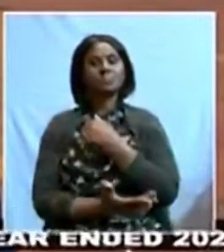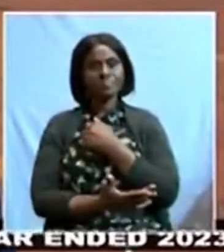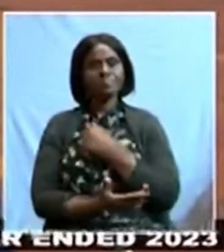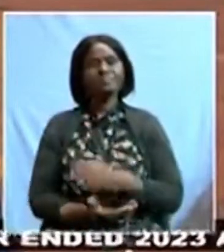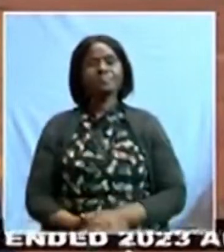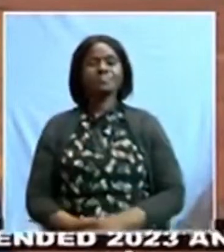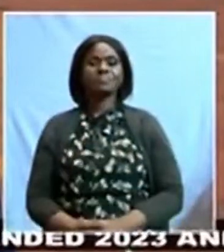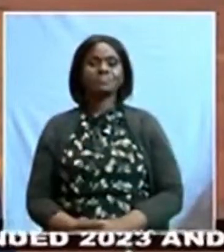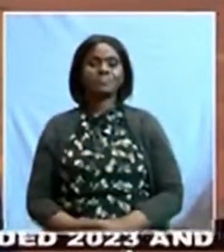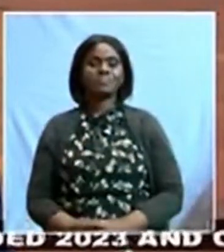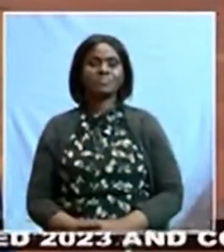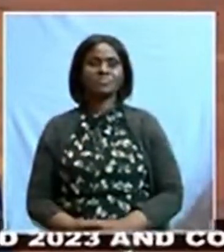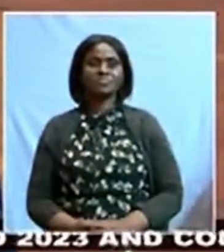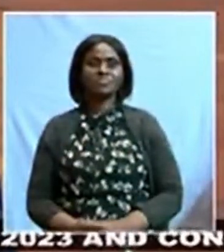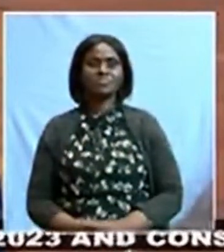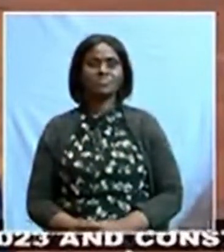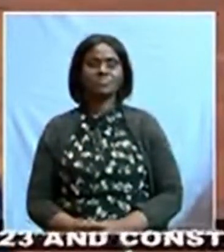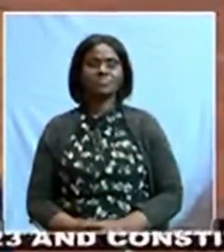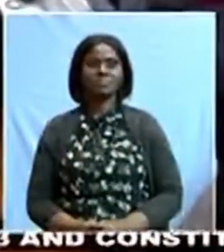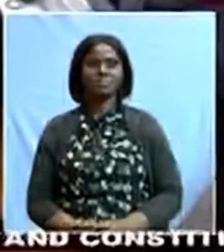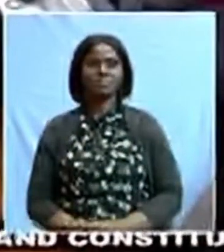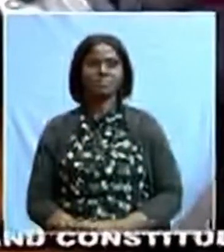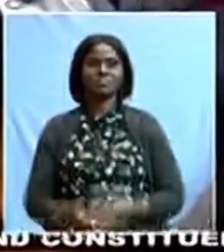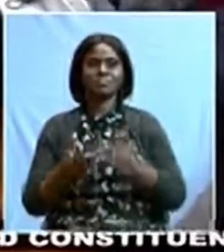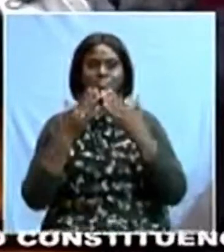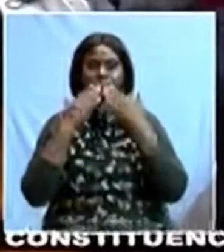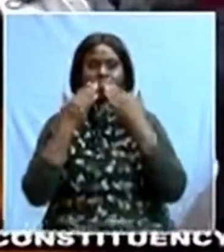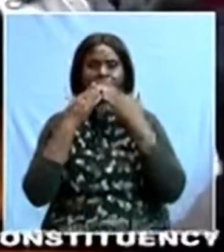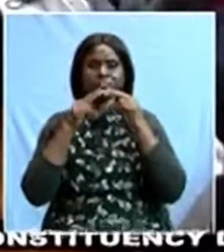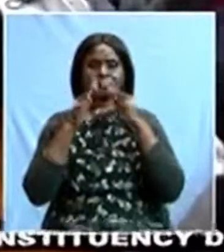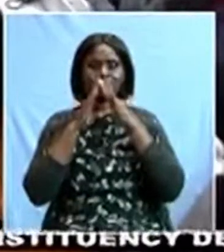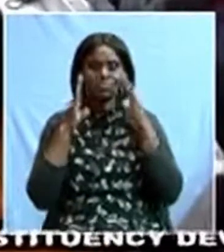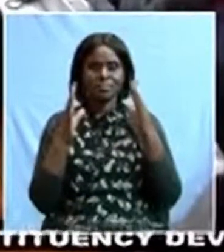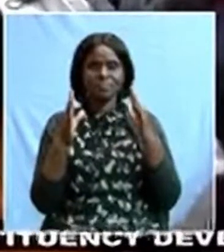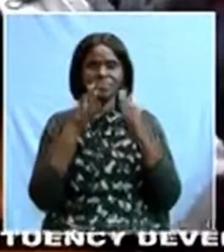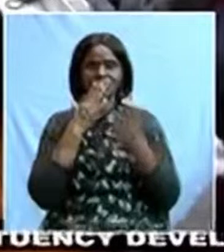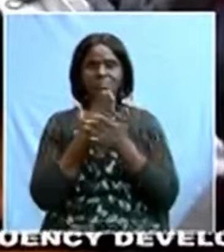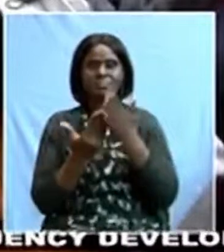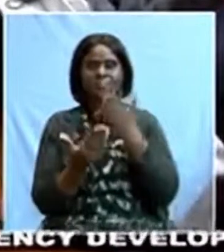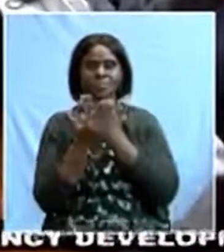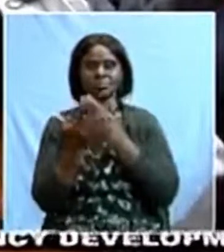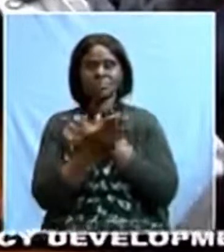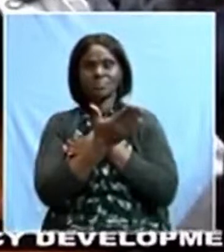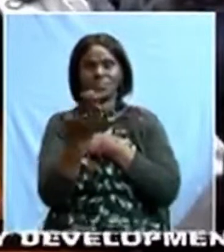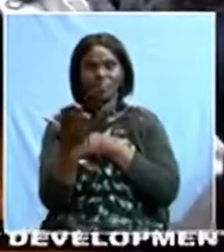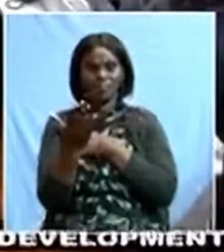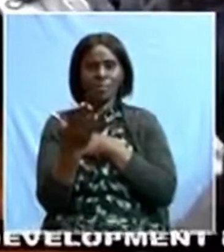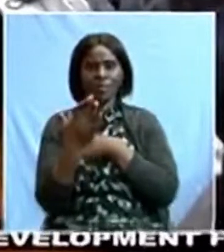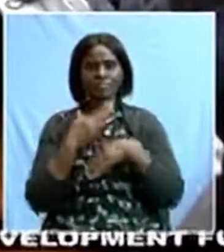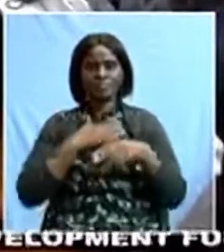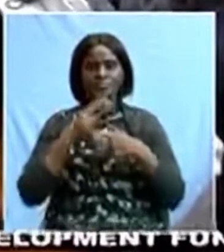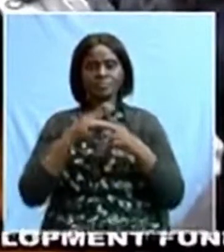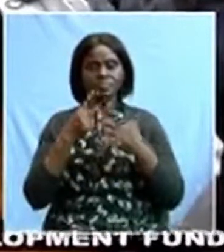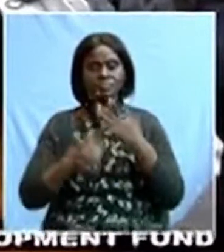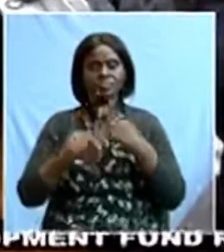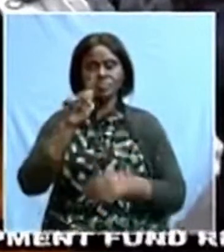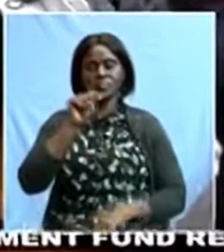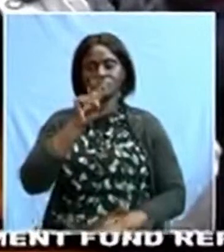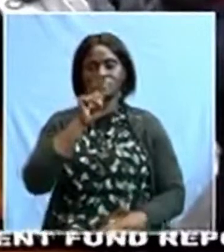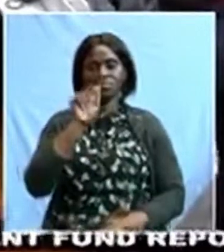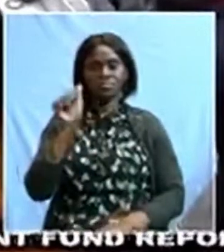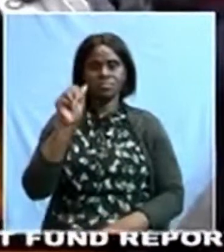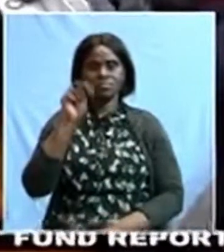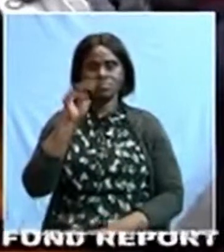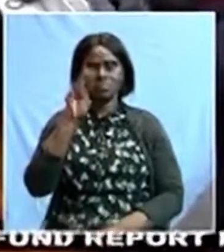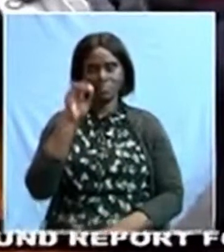committee. Well, thank you so much, and good morning to everyone. My name is Tuambo